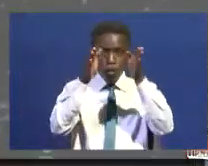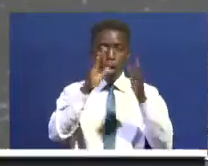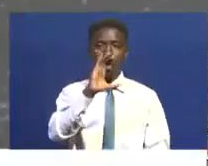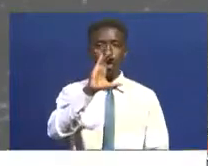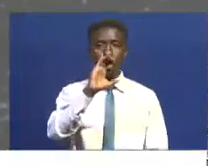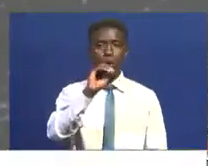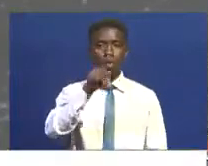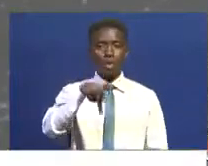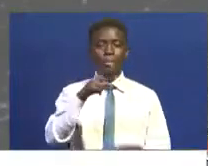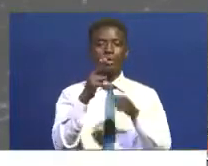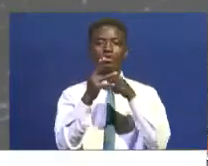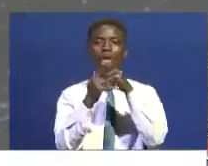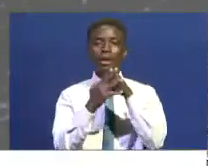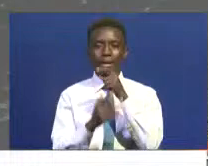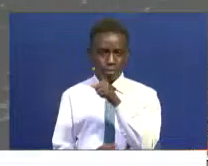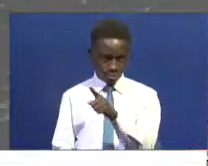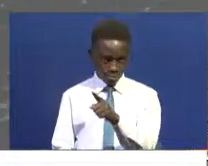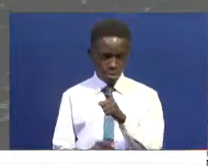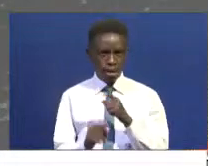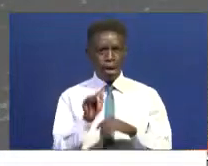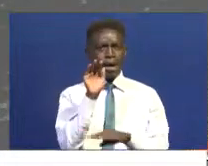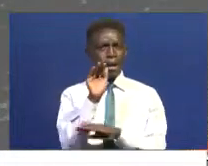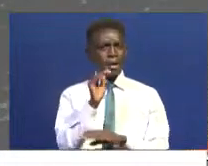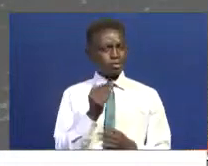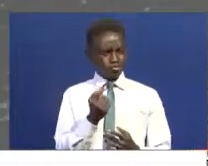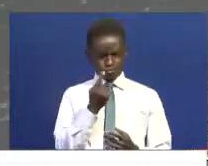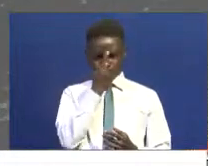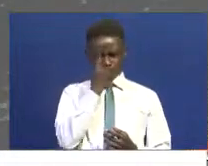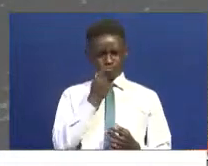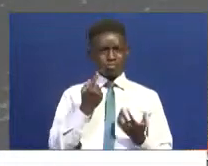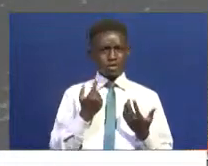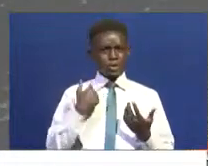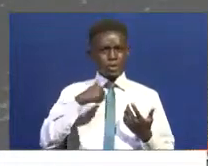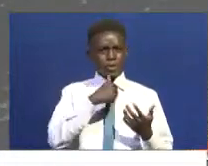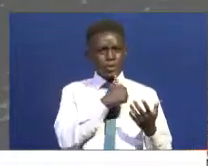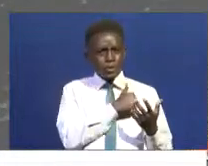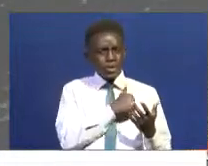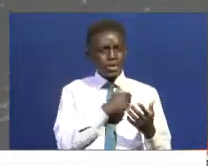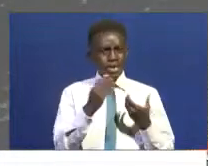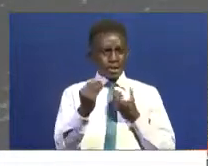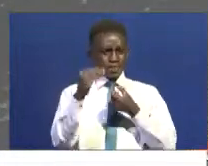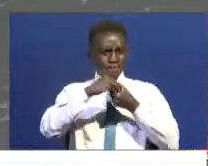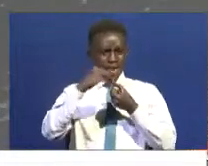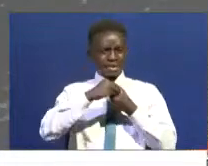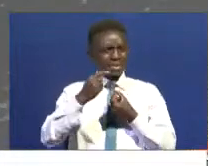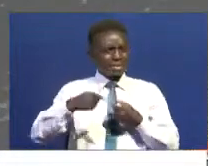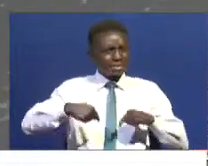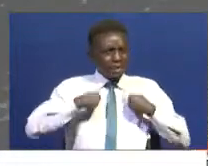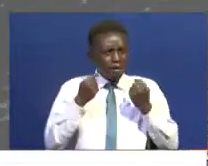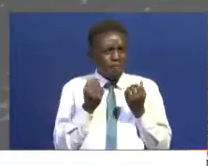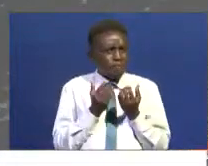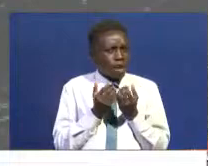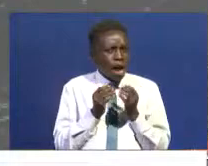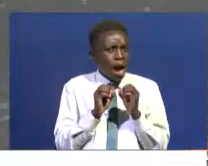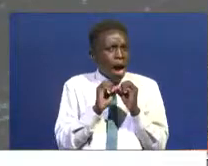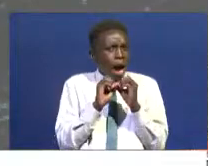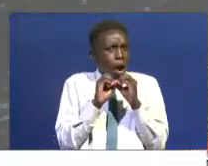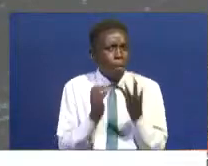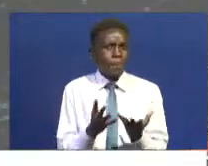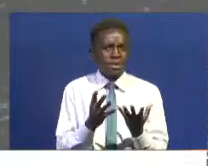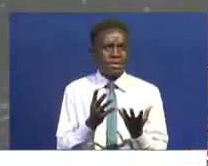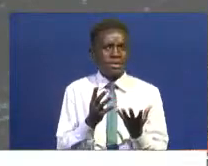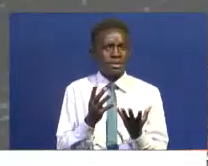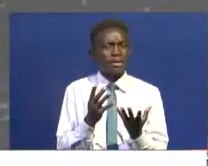is, how much have we invested to prepare ourselves to be there, to prepare ourselves to really negotiate for what will work for